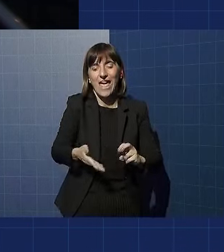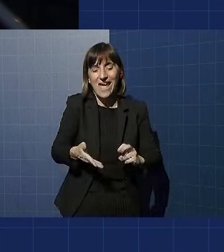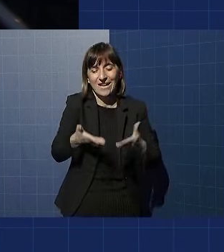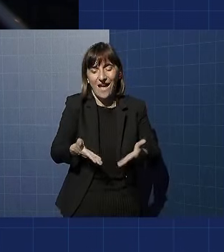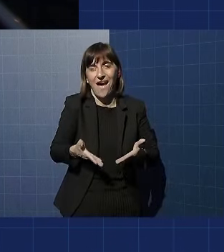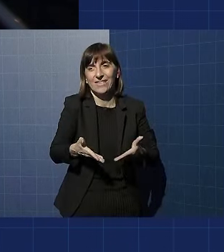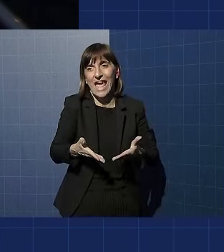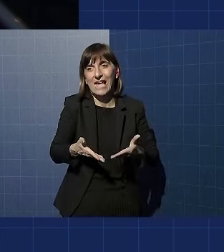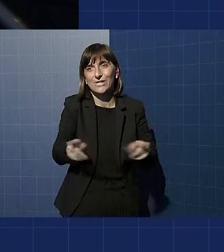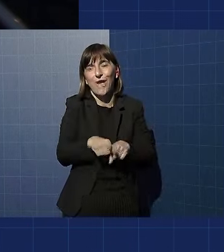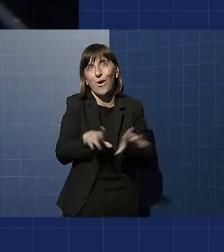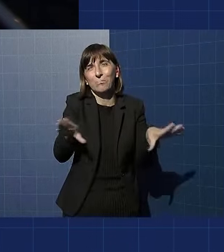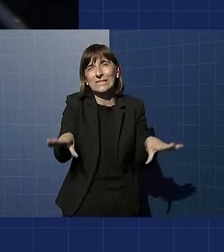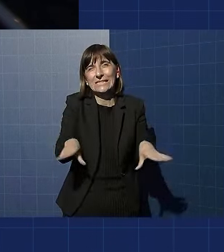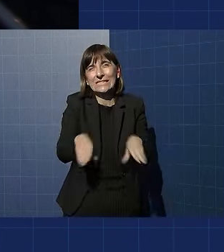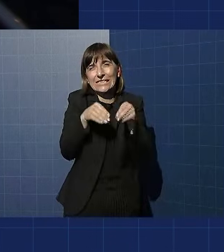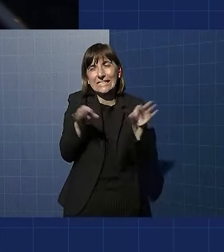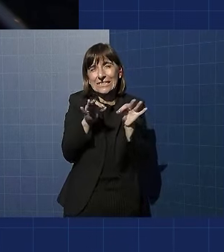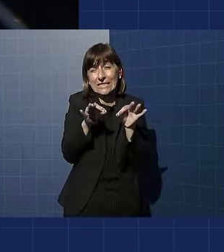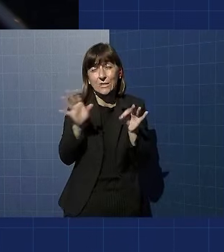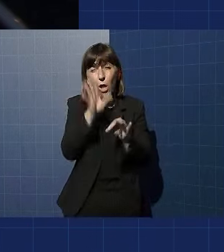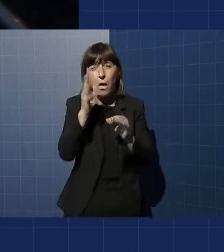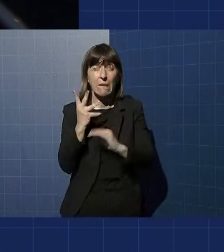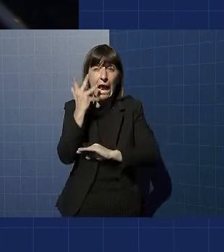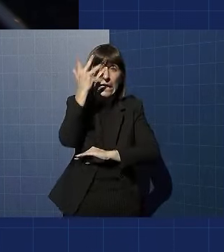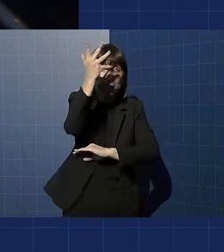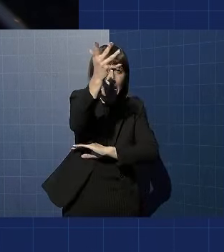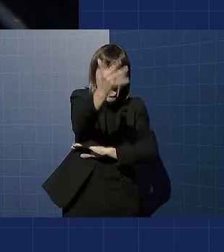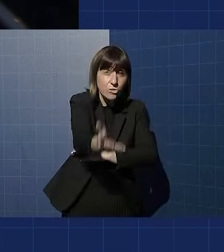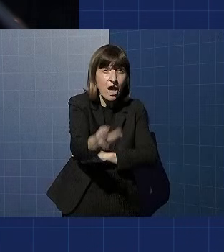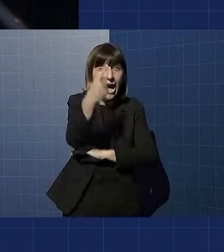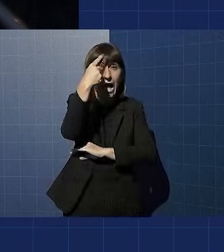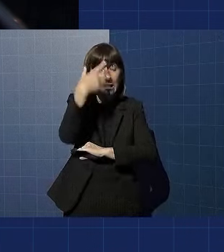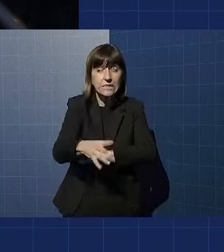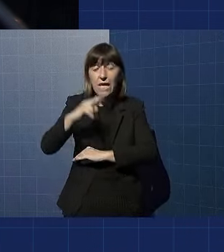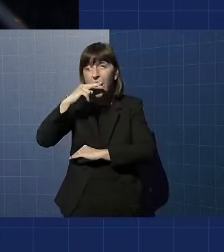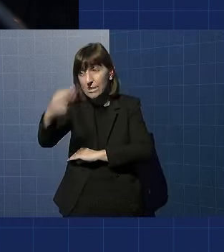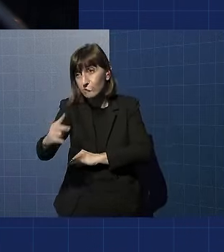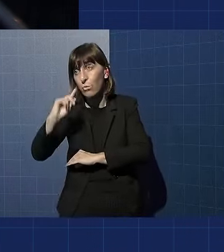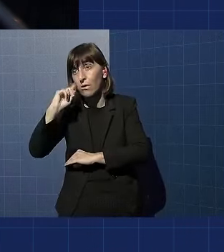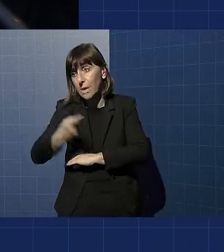time we can give you a better answer to your question. Today we are far from that.